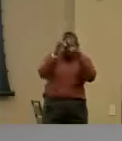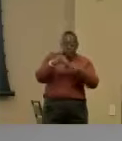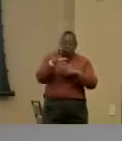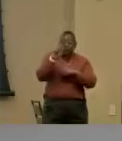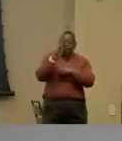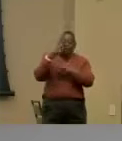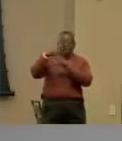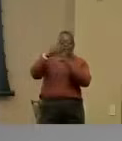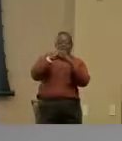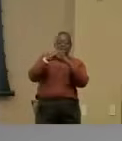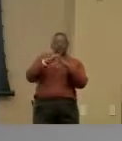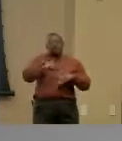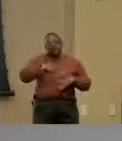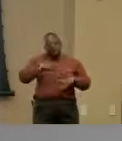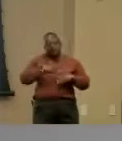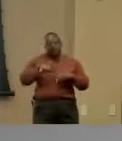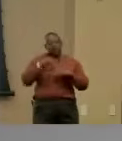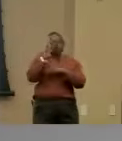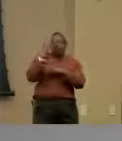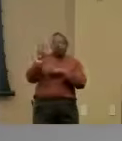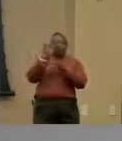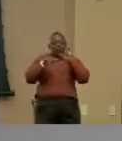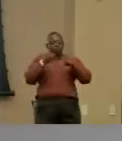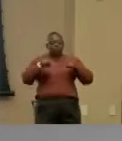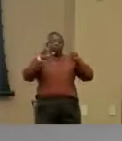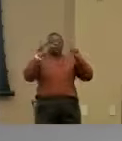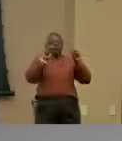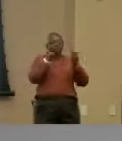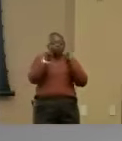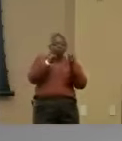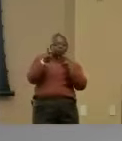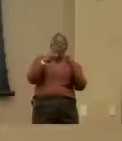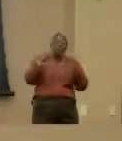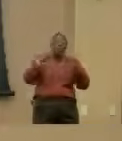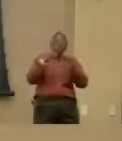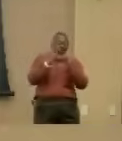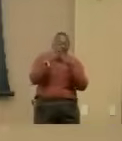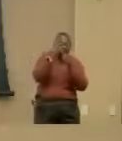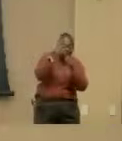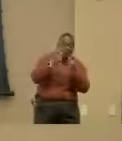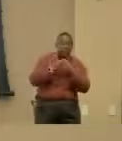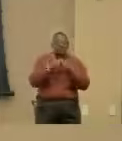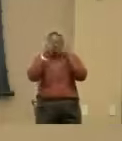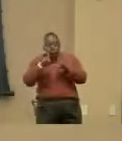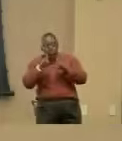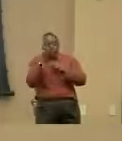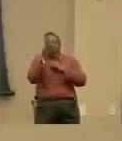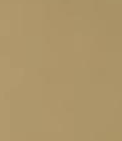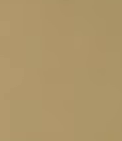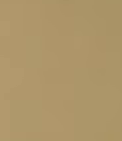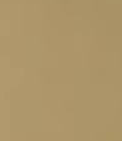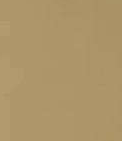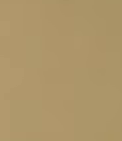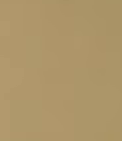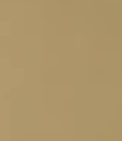trial, please visit our website. There's a lot of really good general information and more information on our clinical trials. So thank